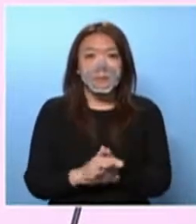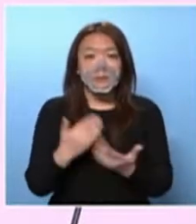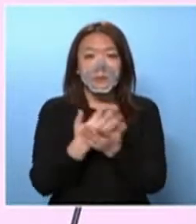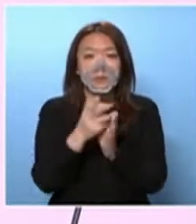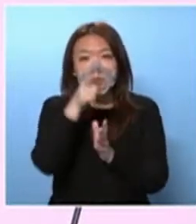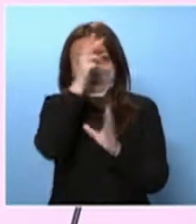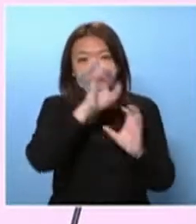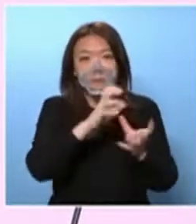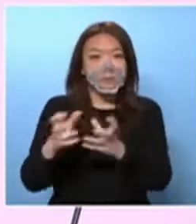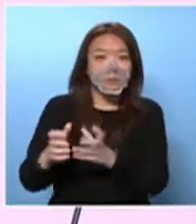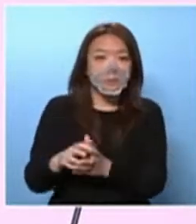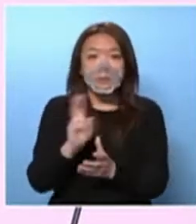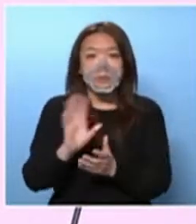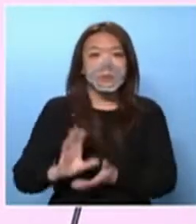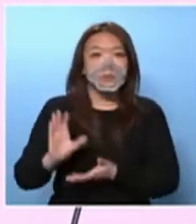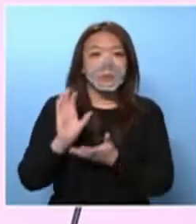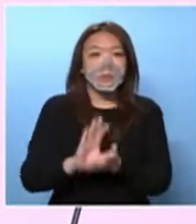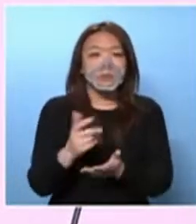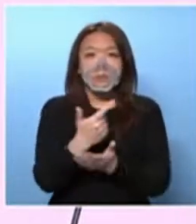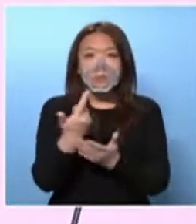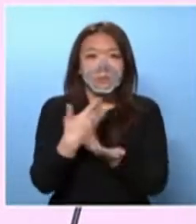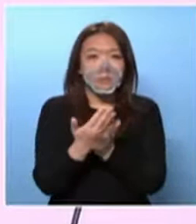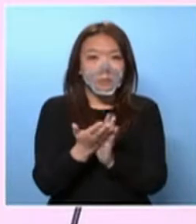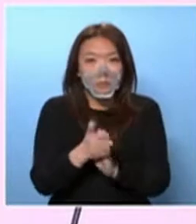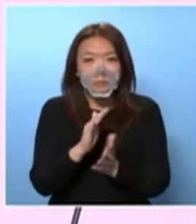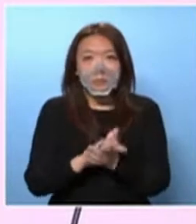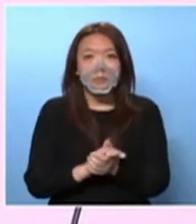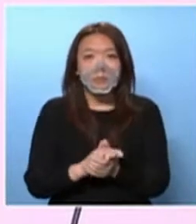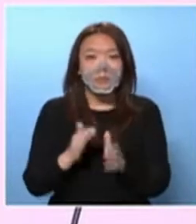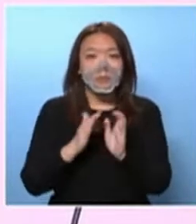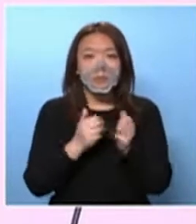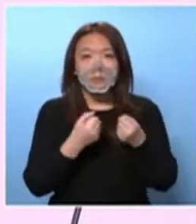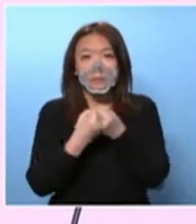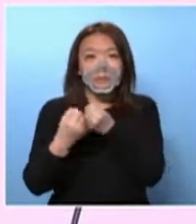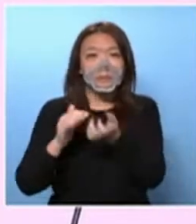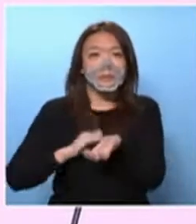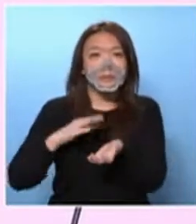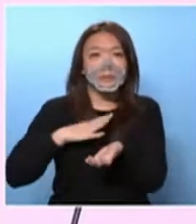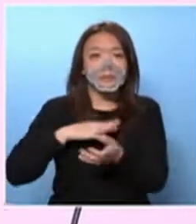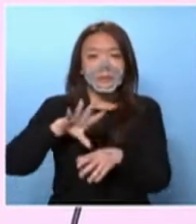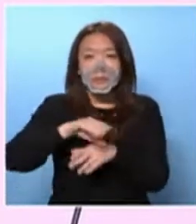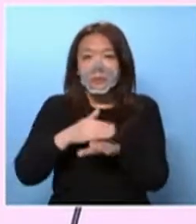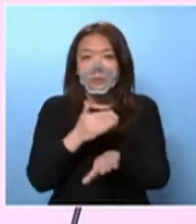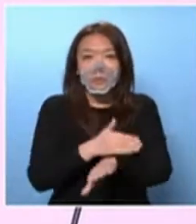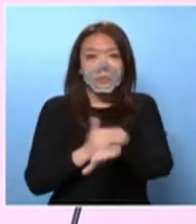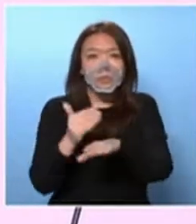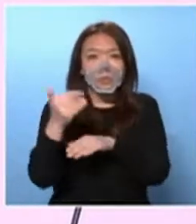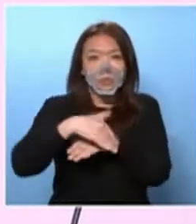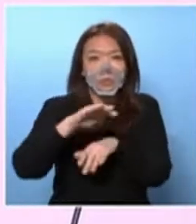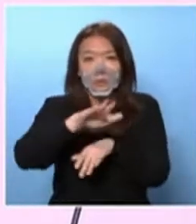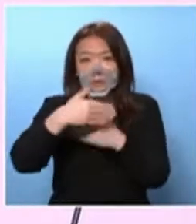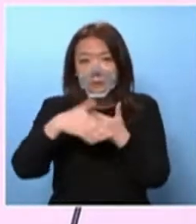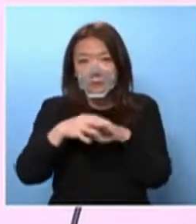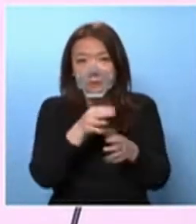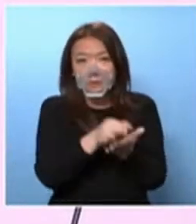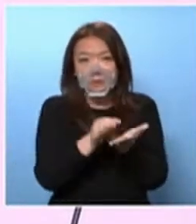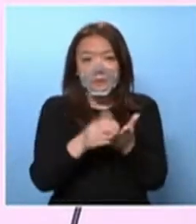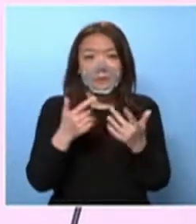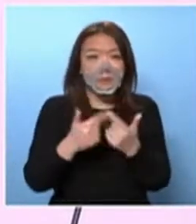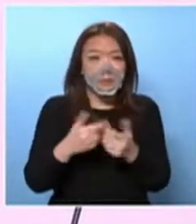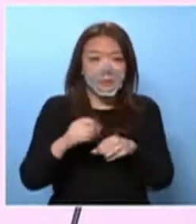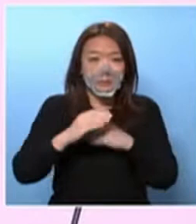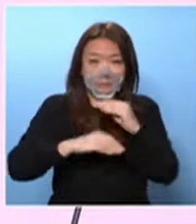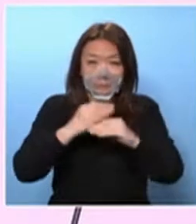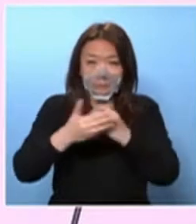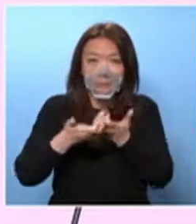over $460 billion. Besides, government departments have also devoted substantial resources to fight the